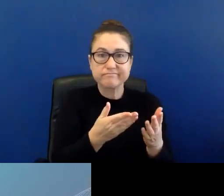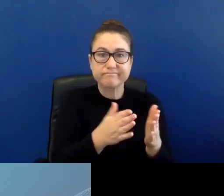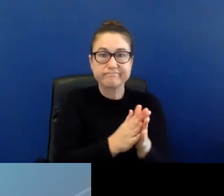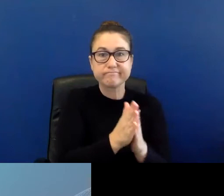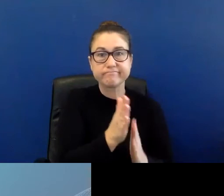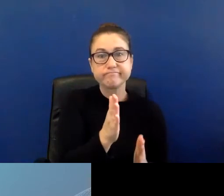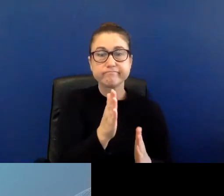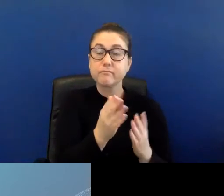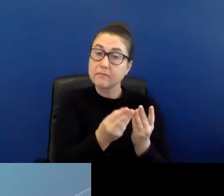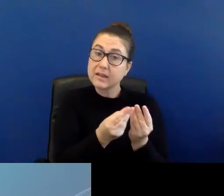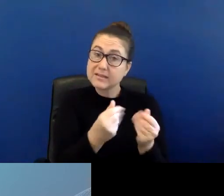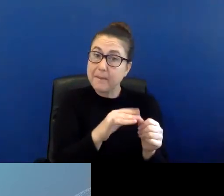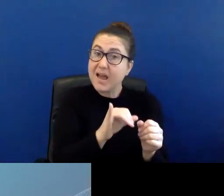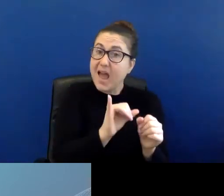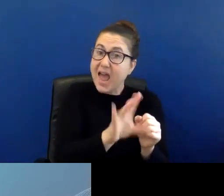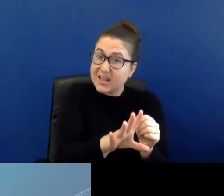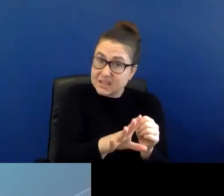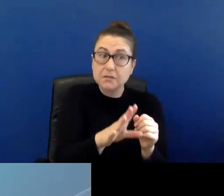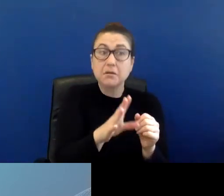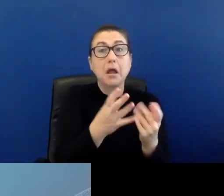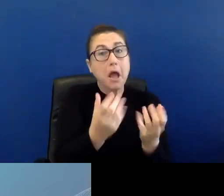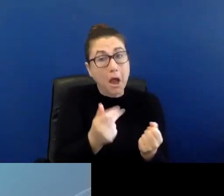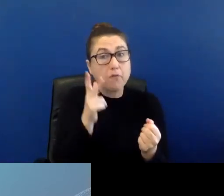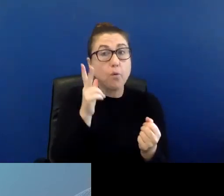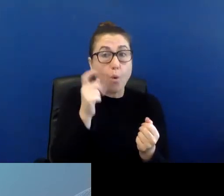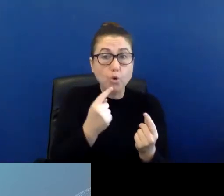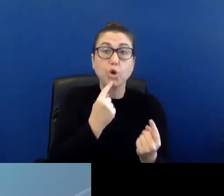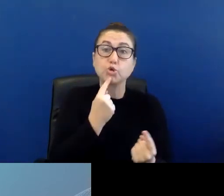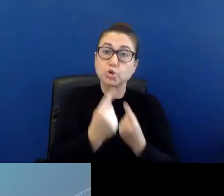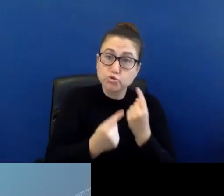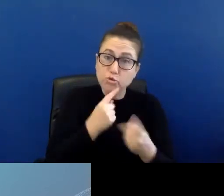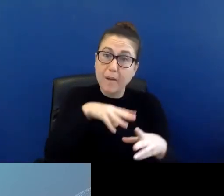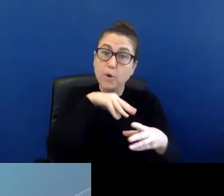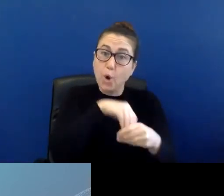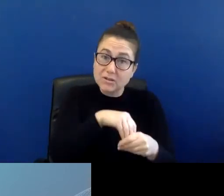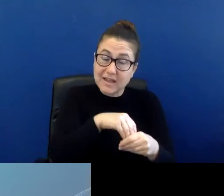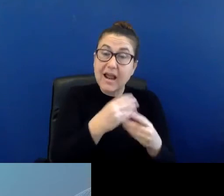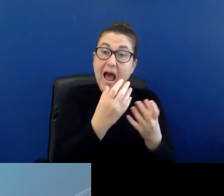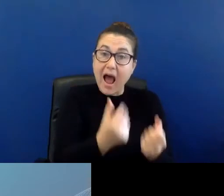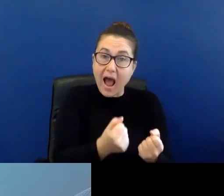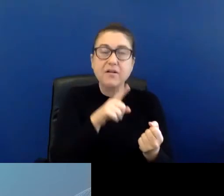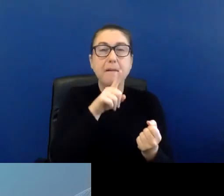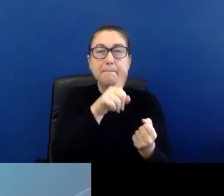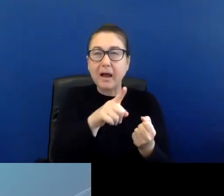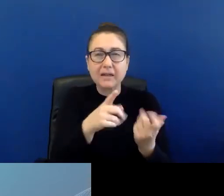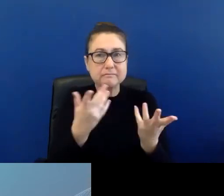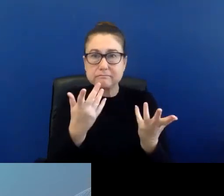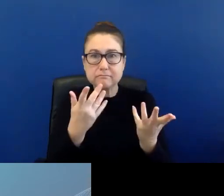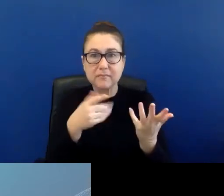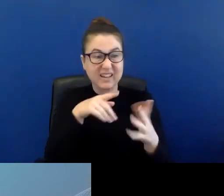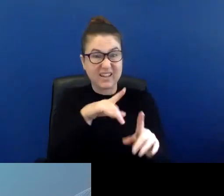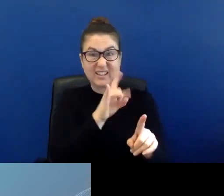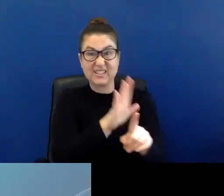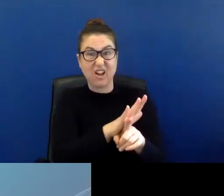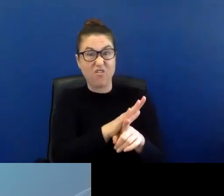some of them, unfortunately, while they have audio described content on their platforms, the actual inaccessibility of the platform